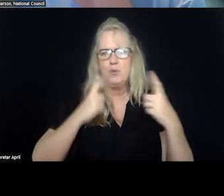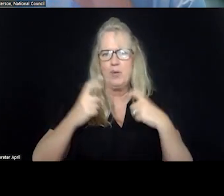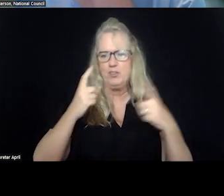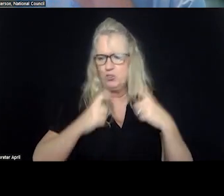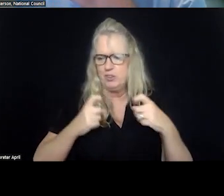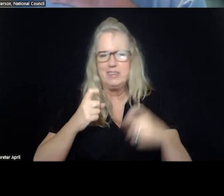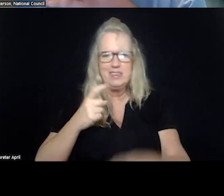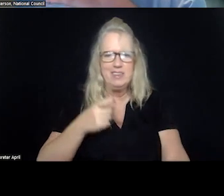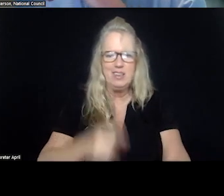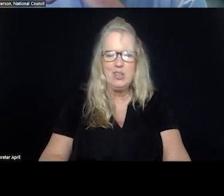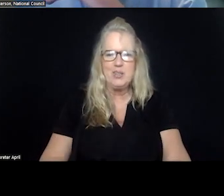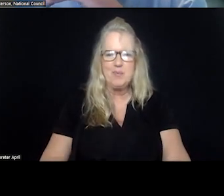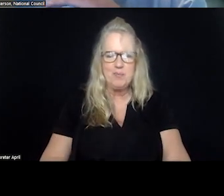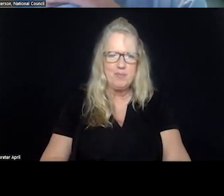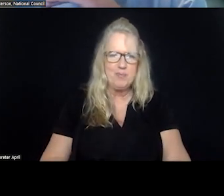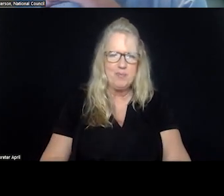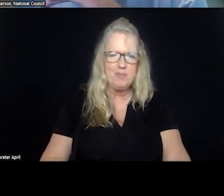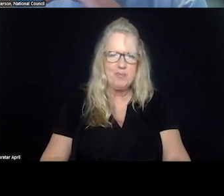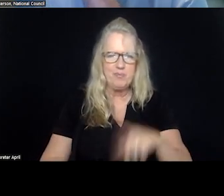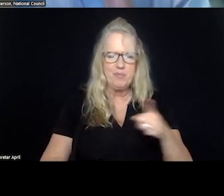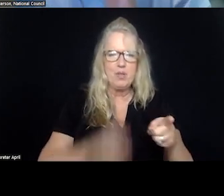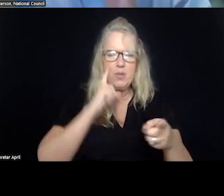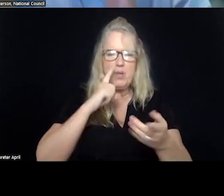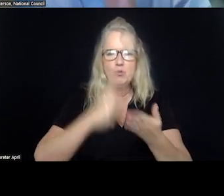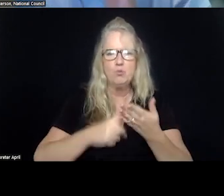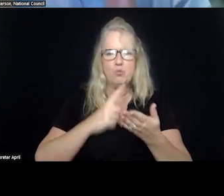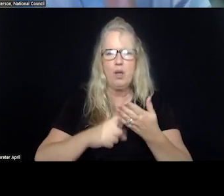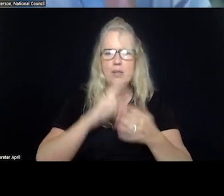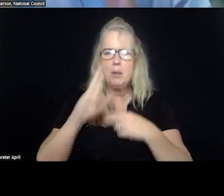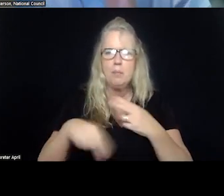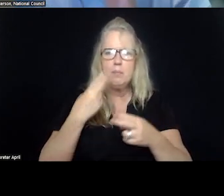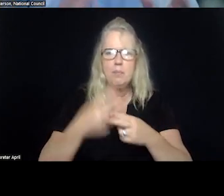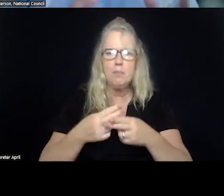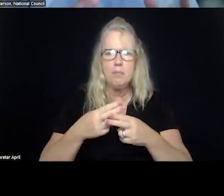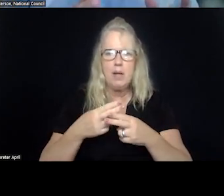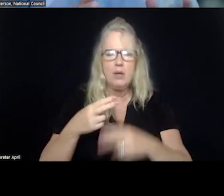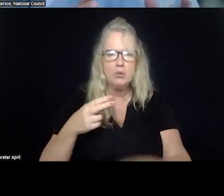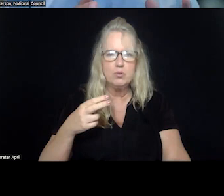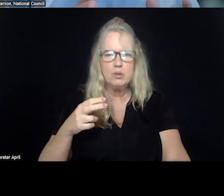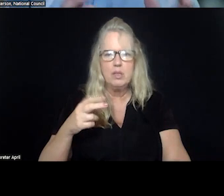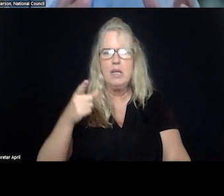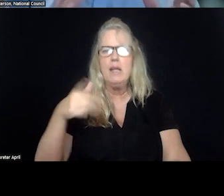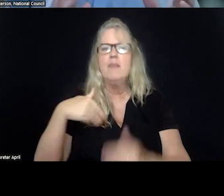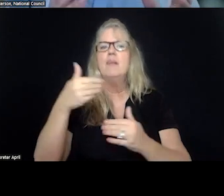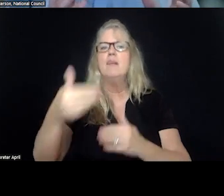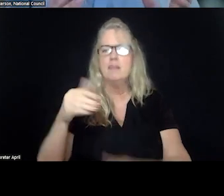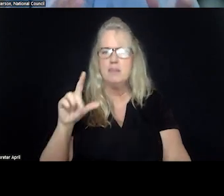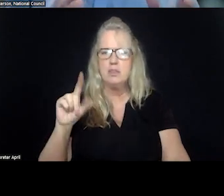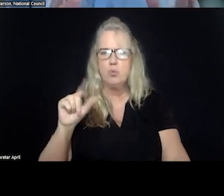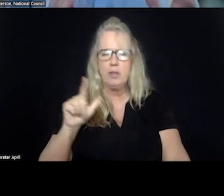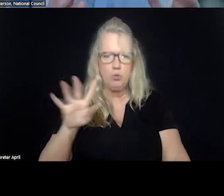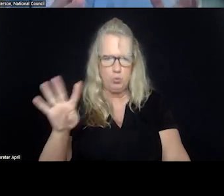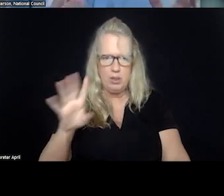roundtable, are talking about how although the next cohort is in 2024 and it's available